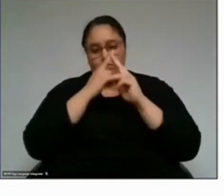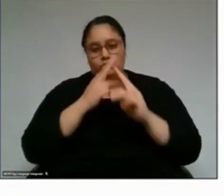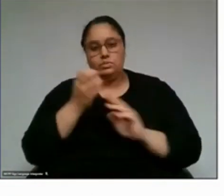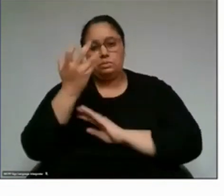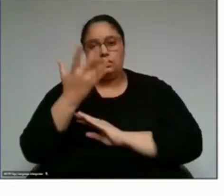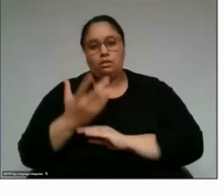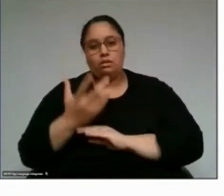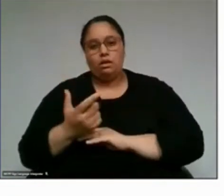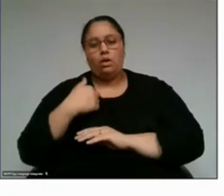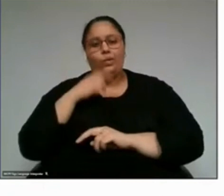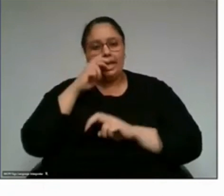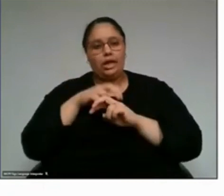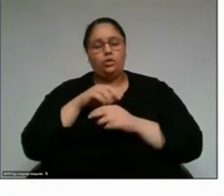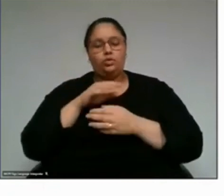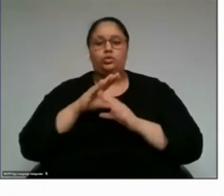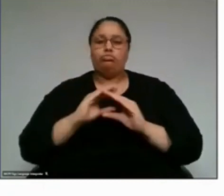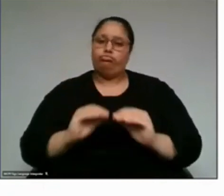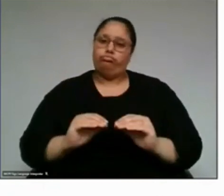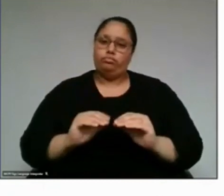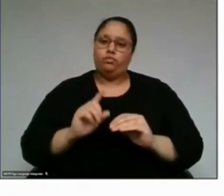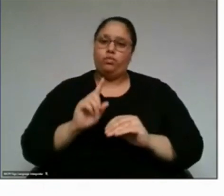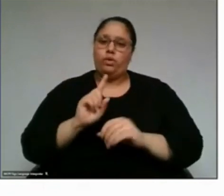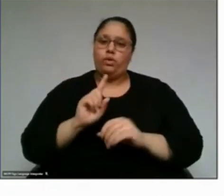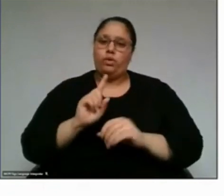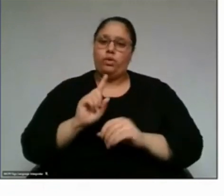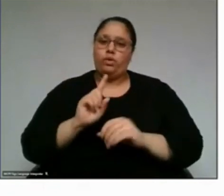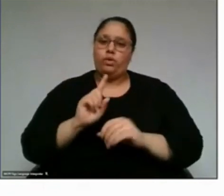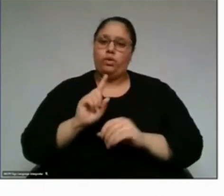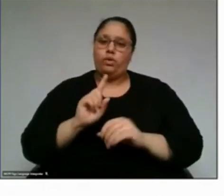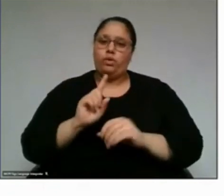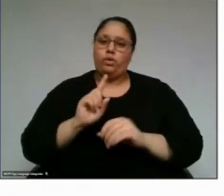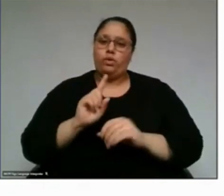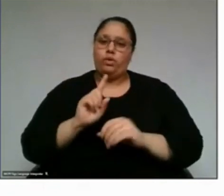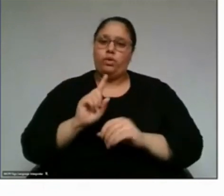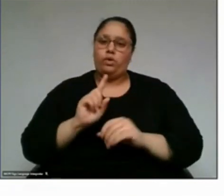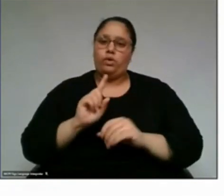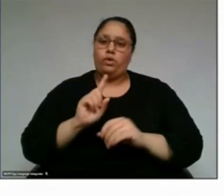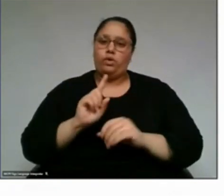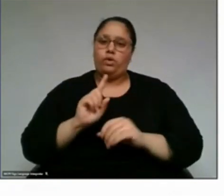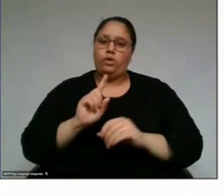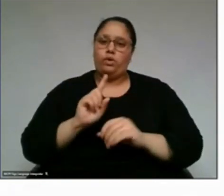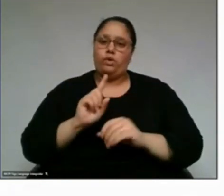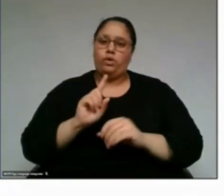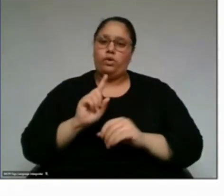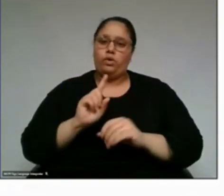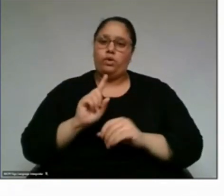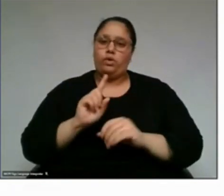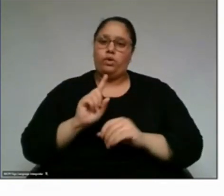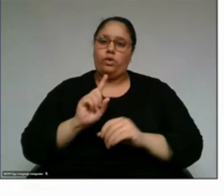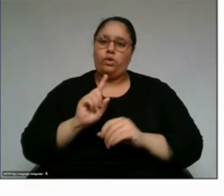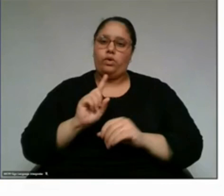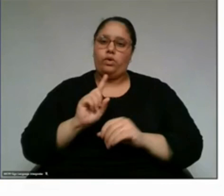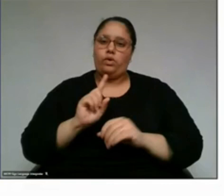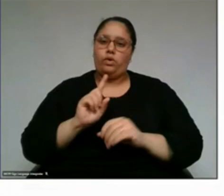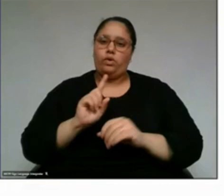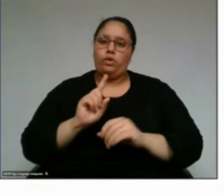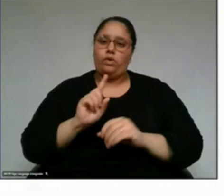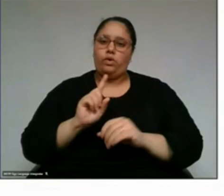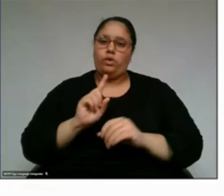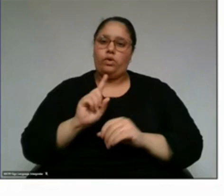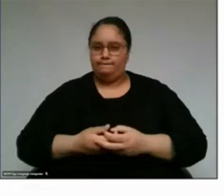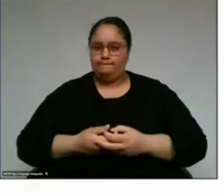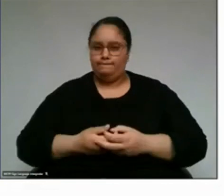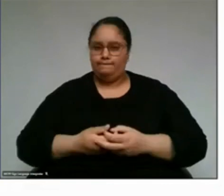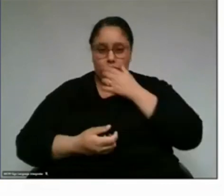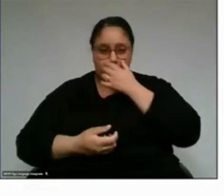about what this interpellation is really about. Let's pause for a moment. It is,